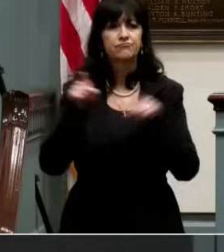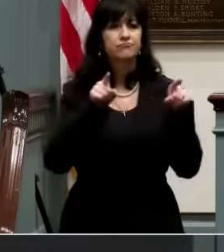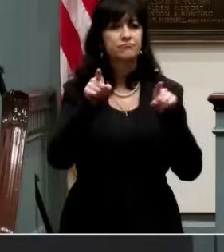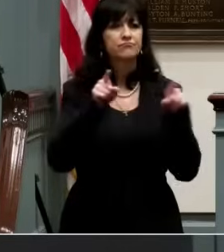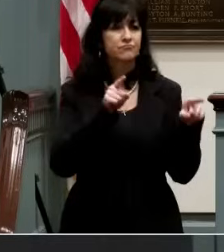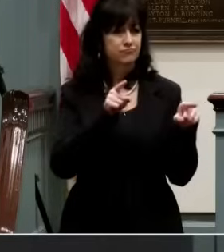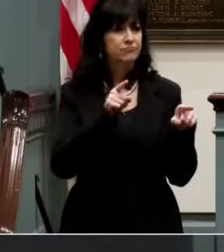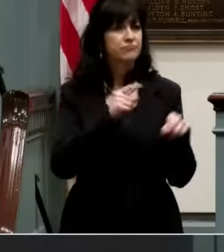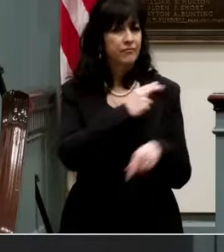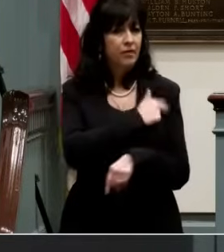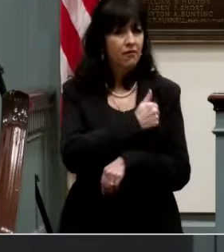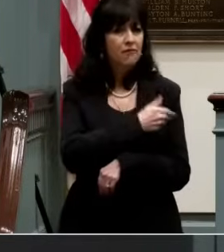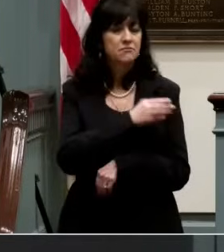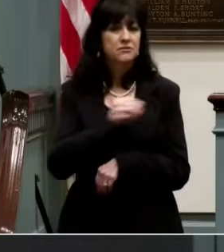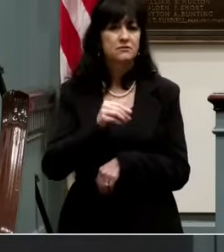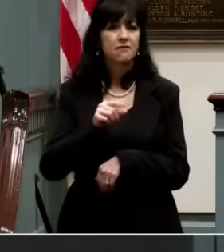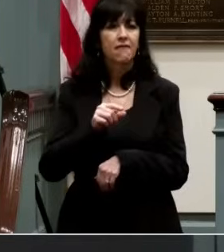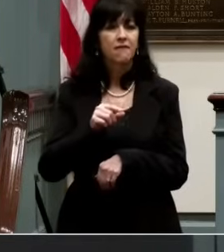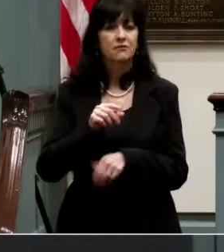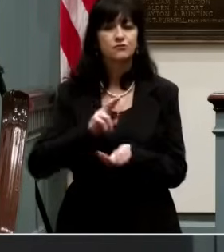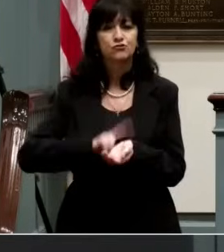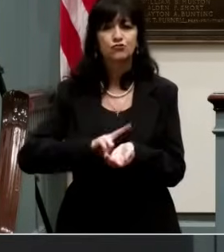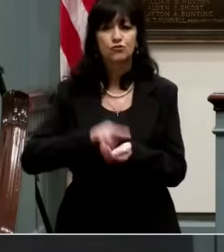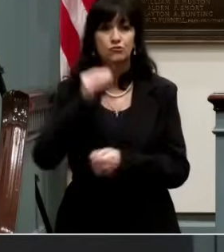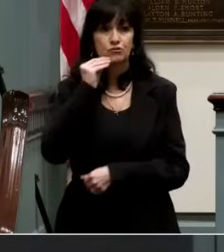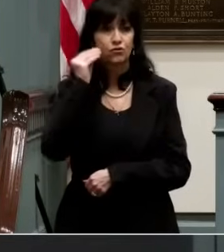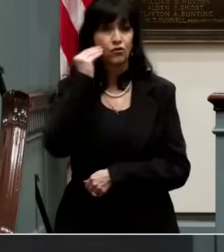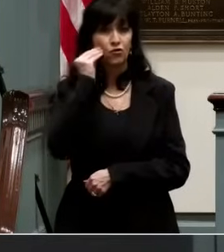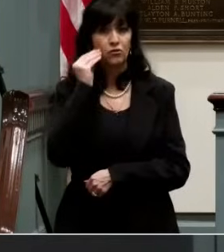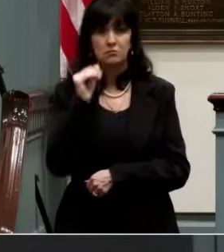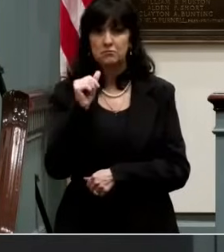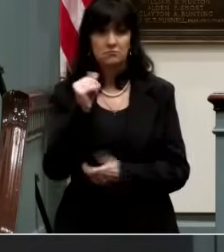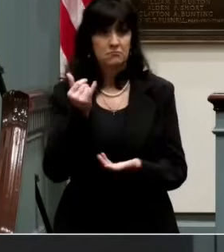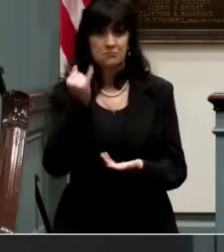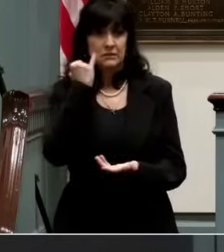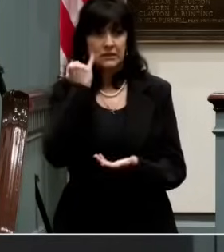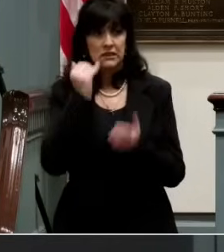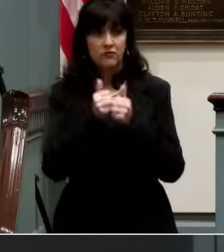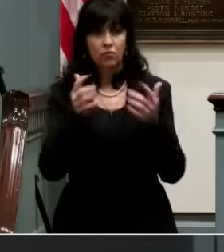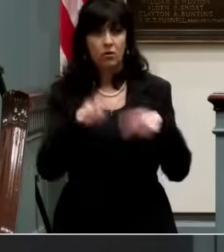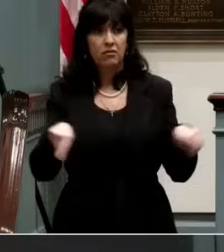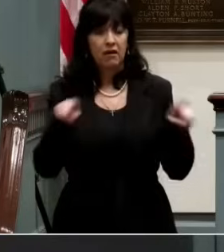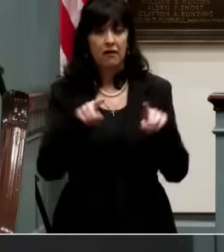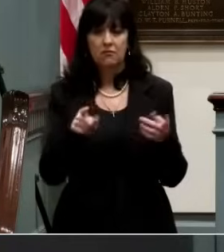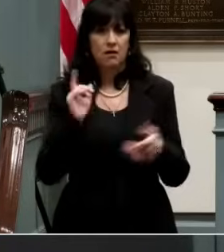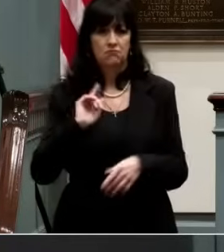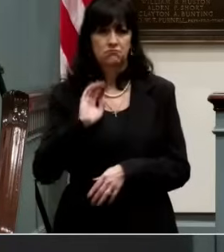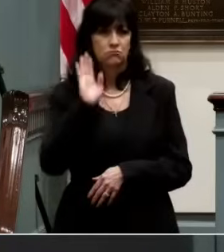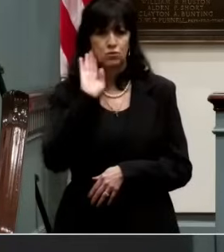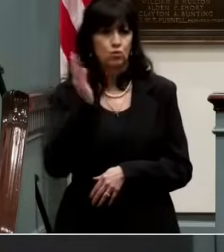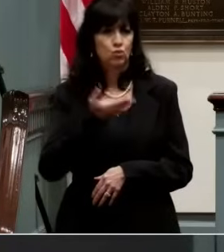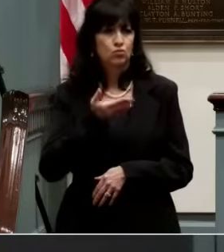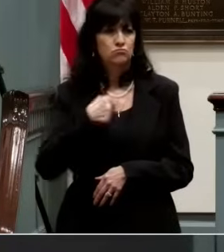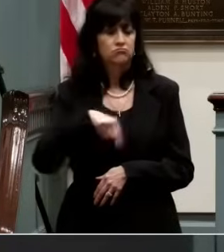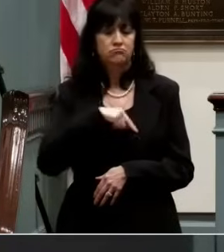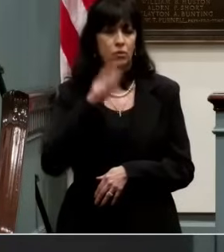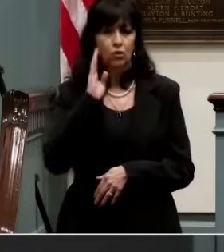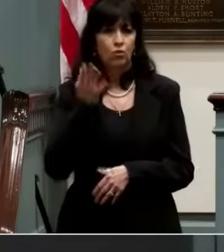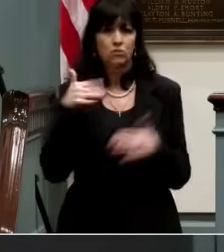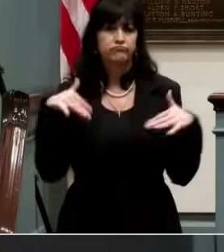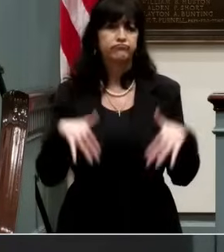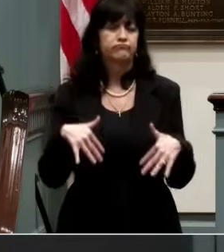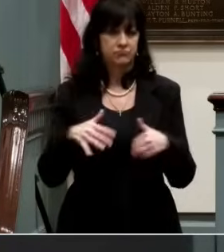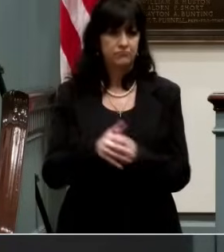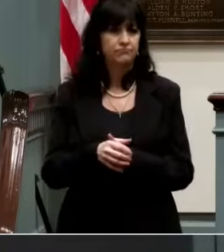care facilities across the state. I don't know what we would have done without them. And just last week, we had another deployment